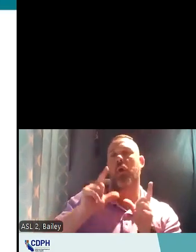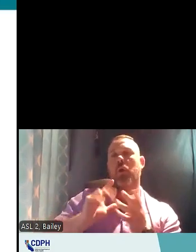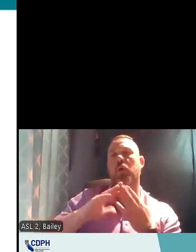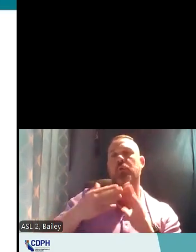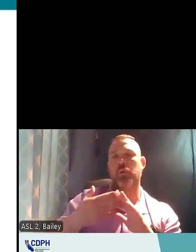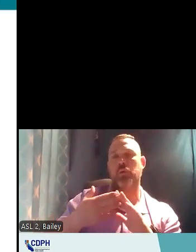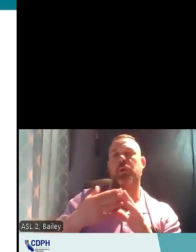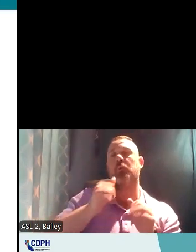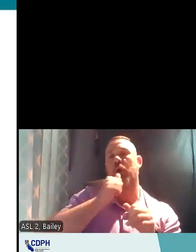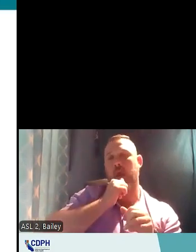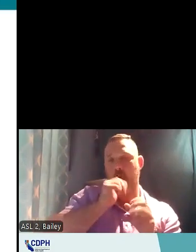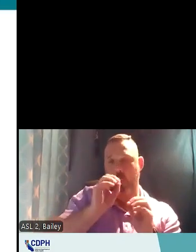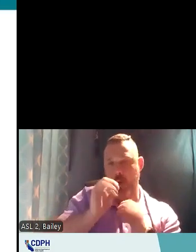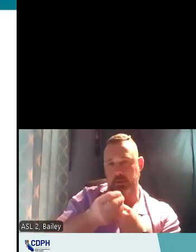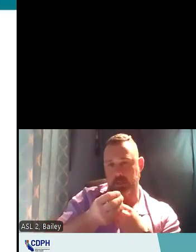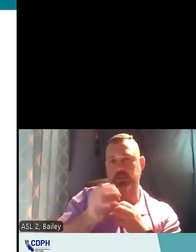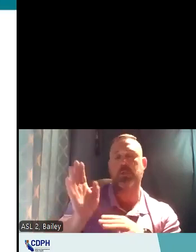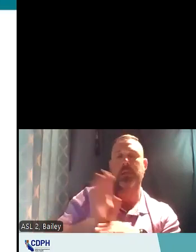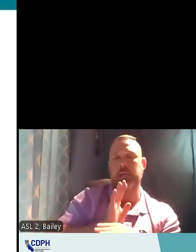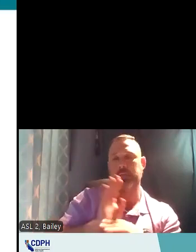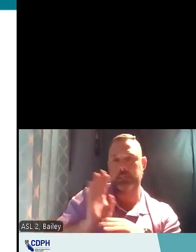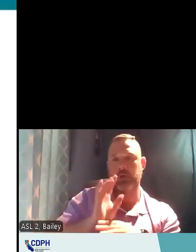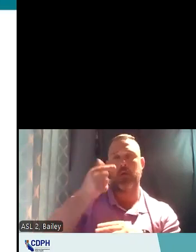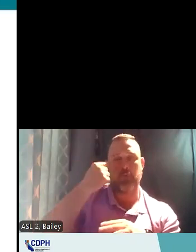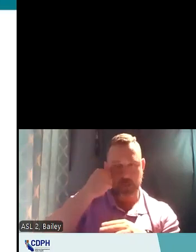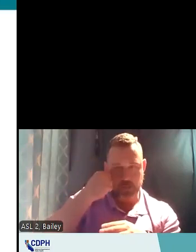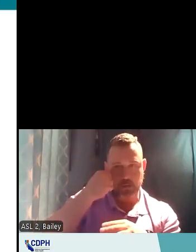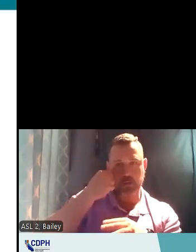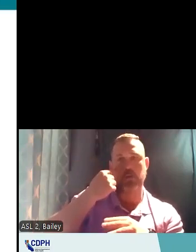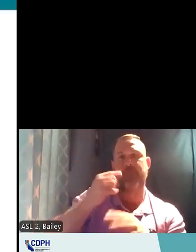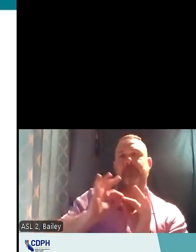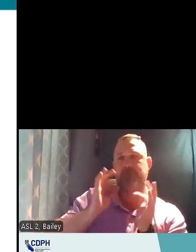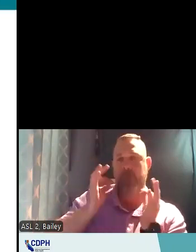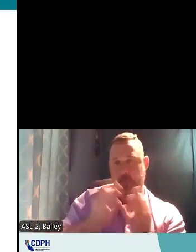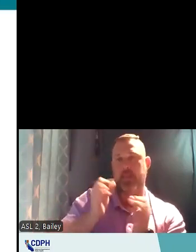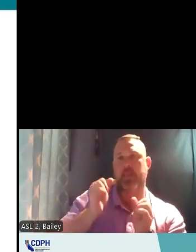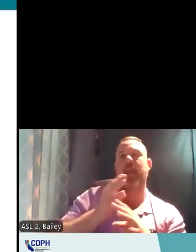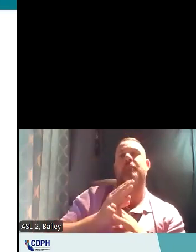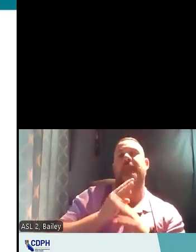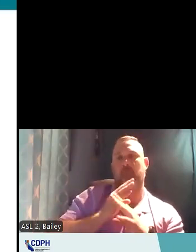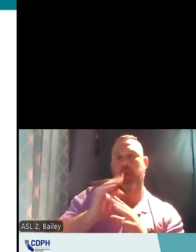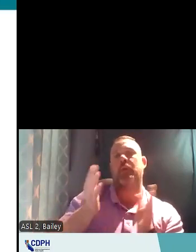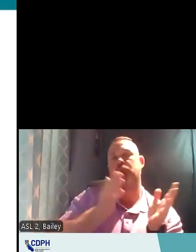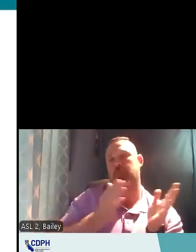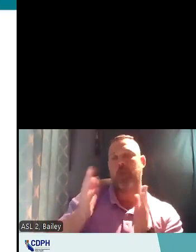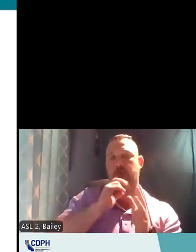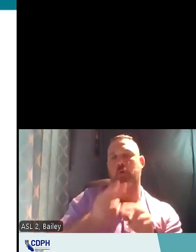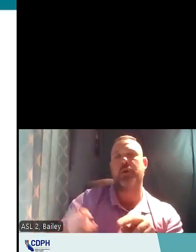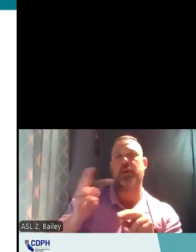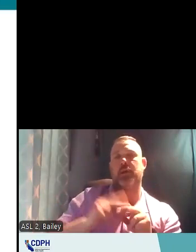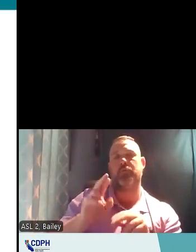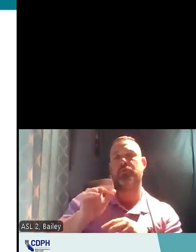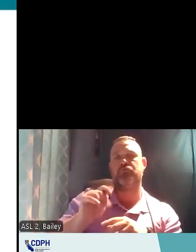communities, private organizations, businesses, government, and families can prevent and prepare for the increased rates